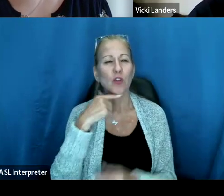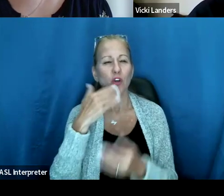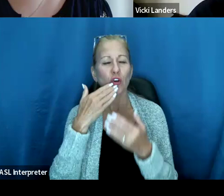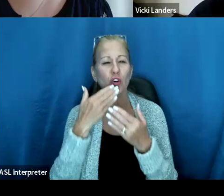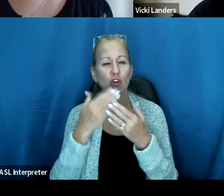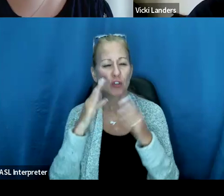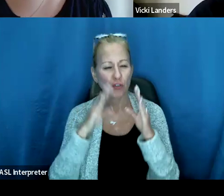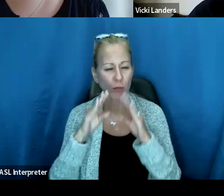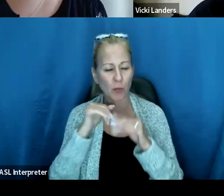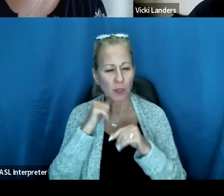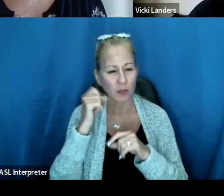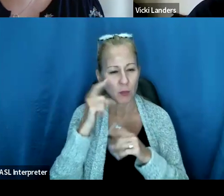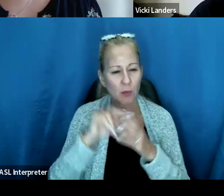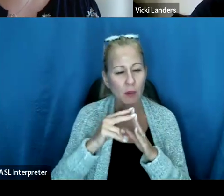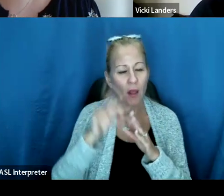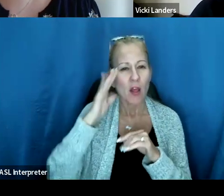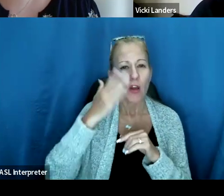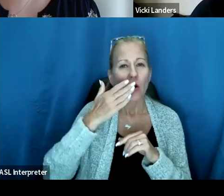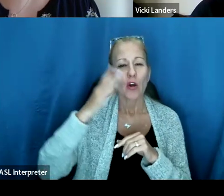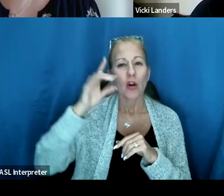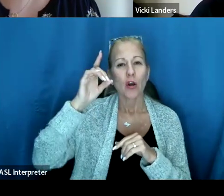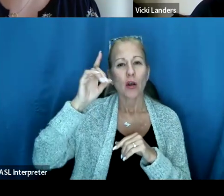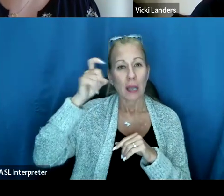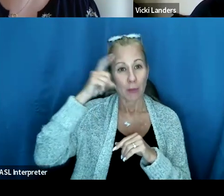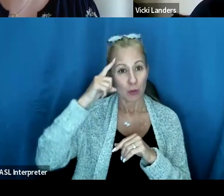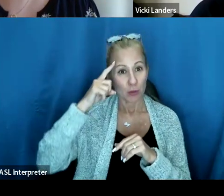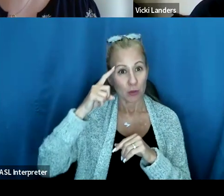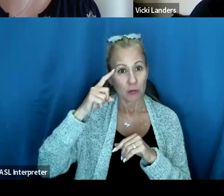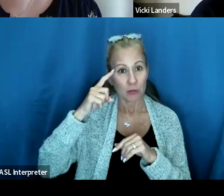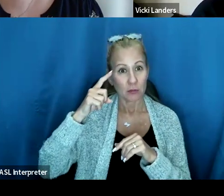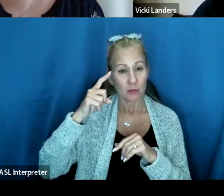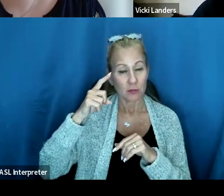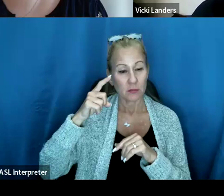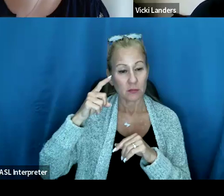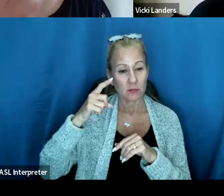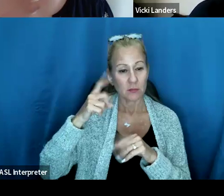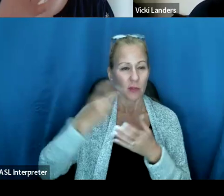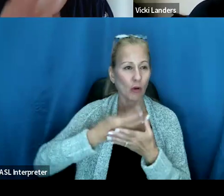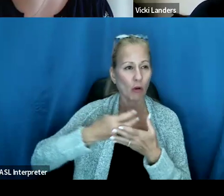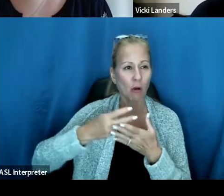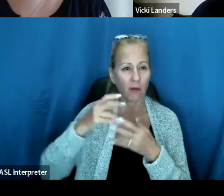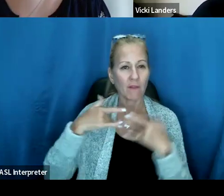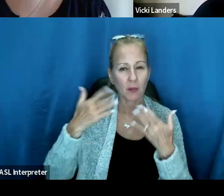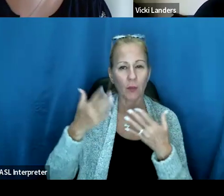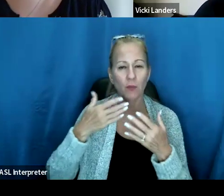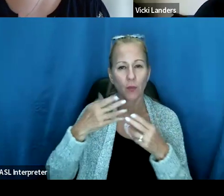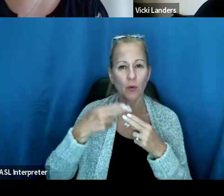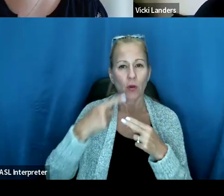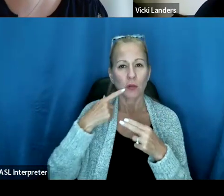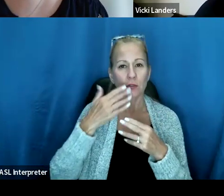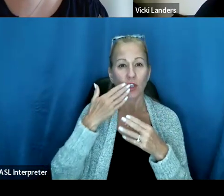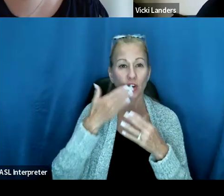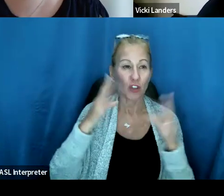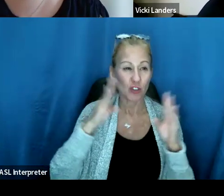trouble? And I think the Capitol Crawl event might be one example of good